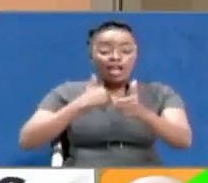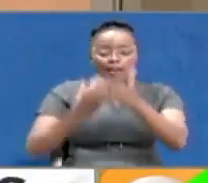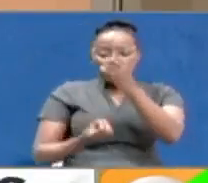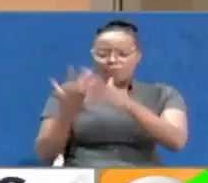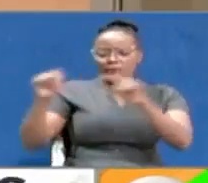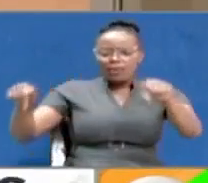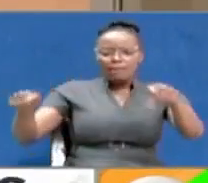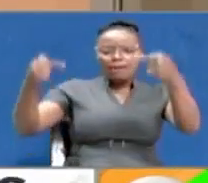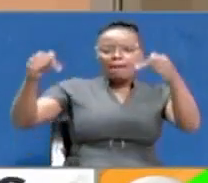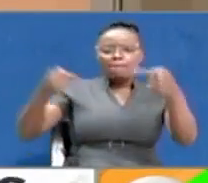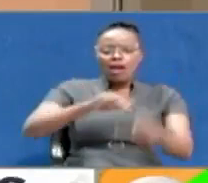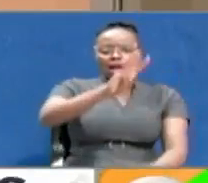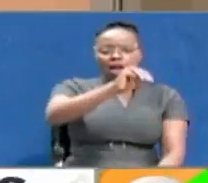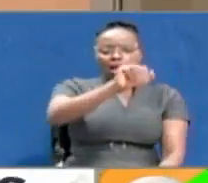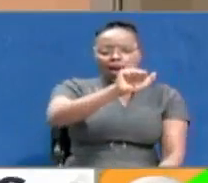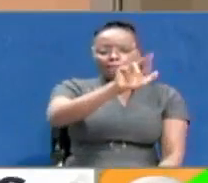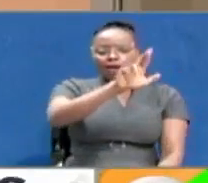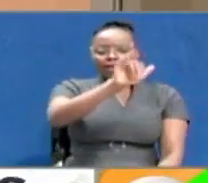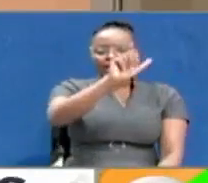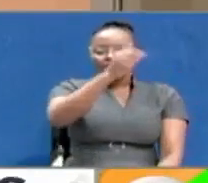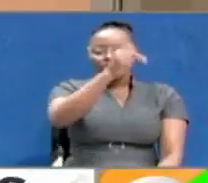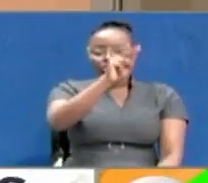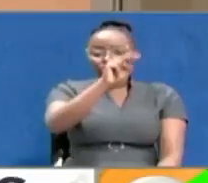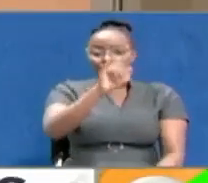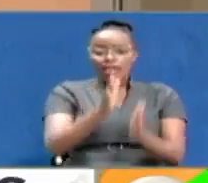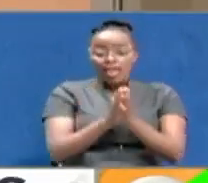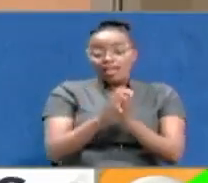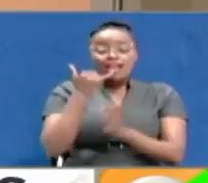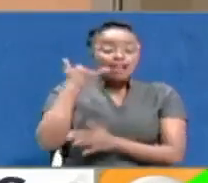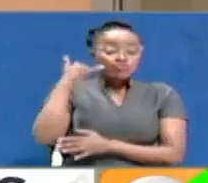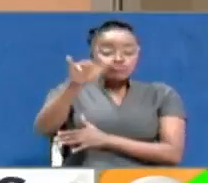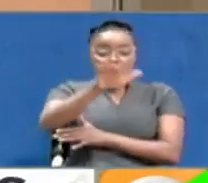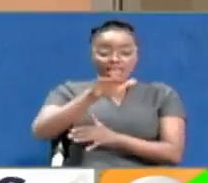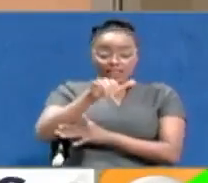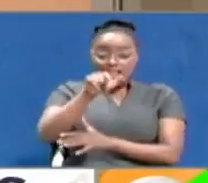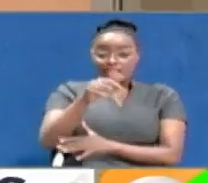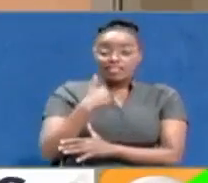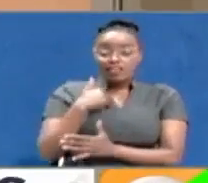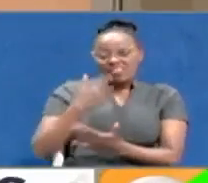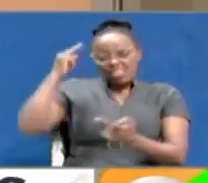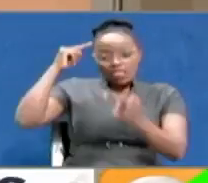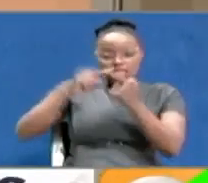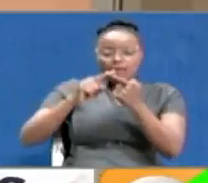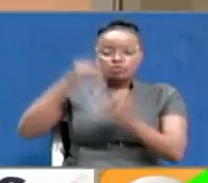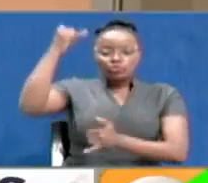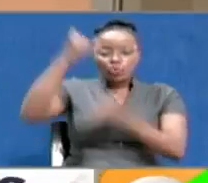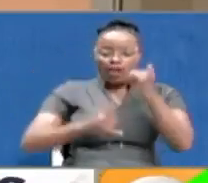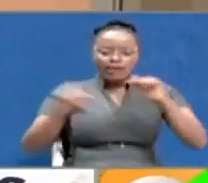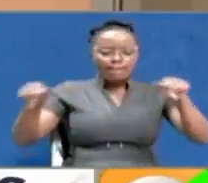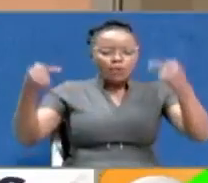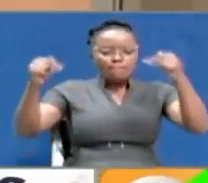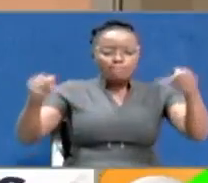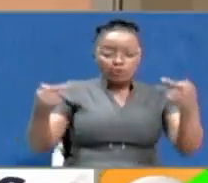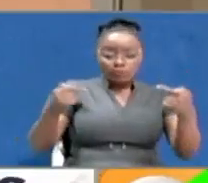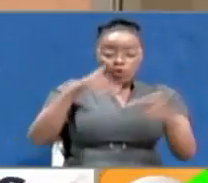of clashes in Mariashoni and Nessuit areas of Nakuru. The exercise is meant to help bring an end to perennial